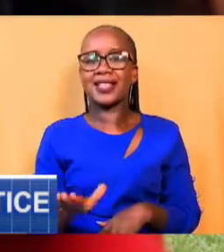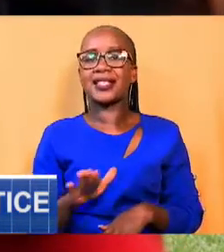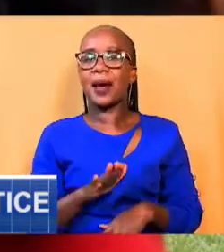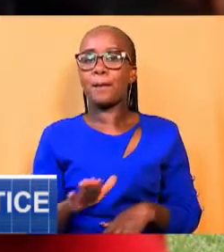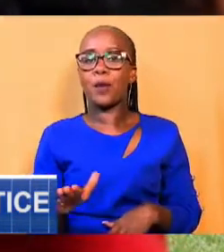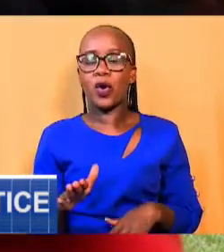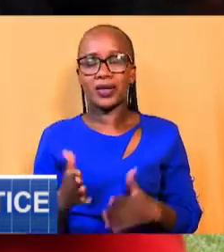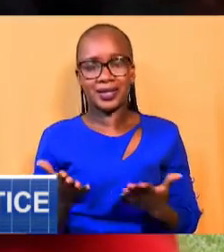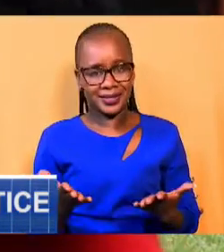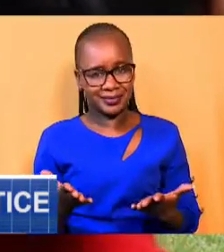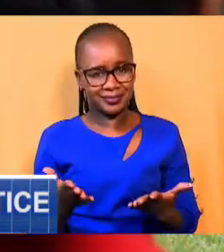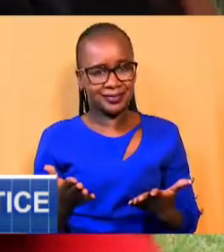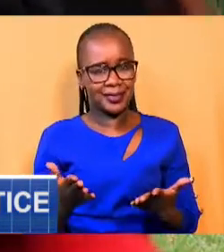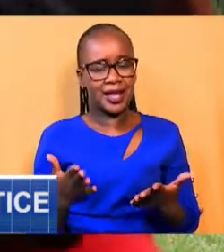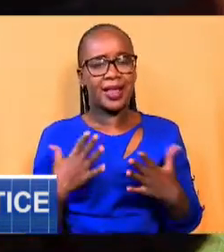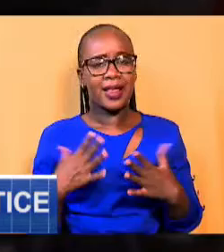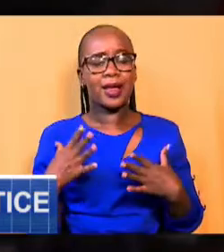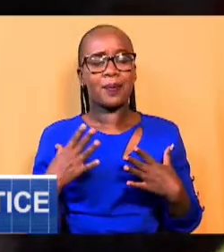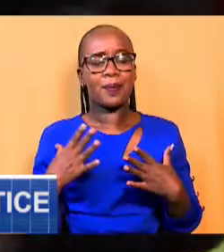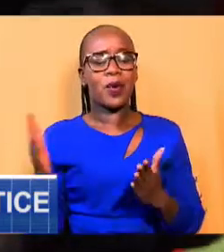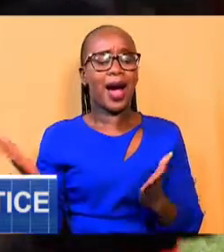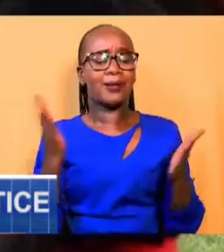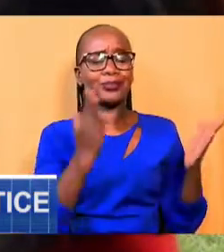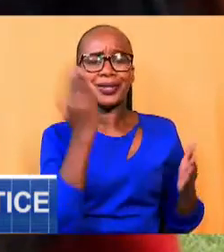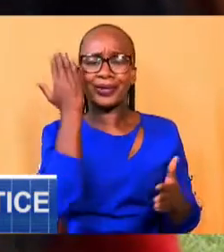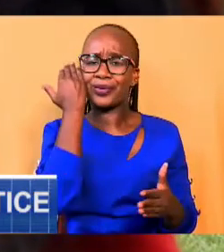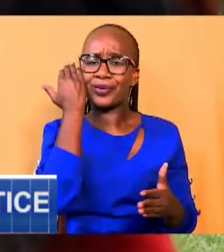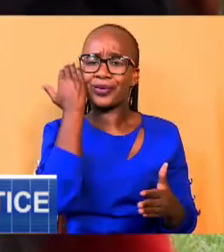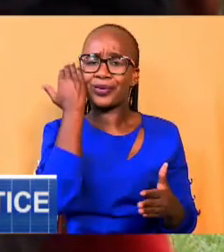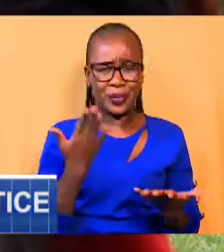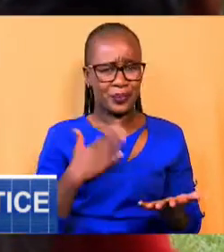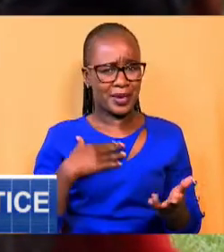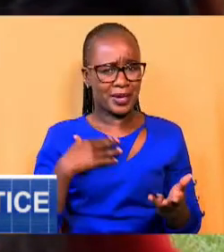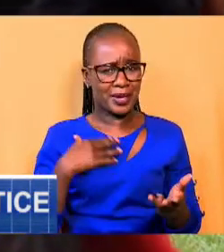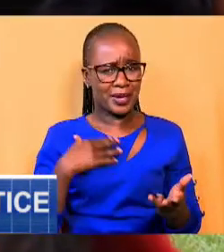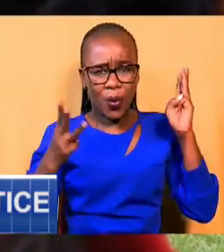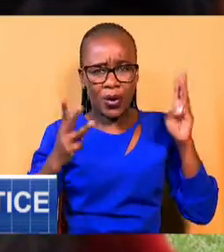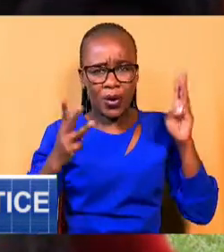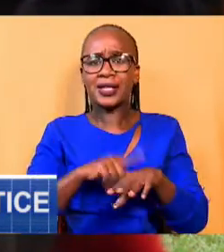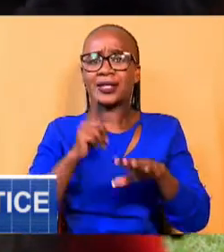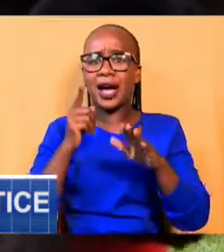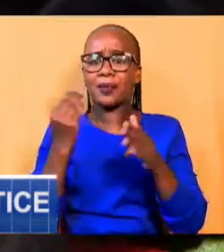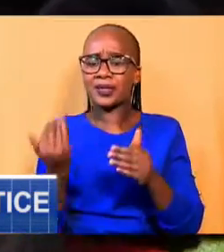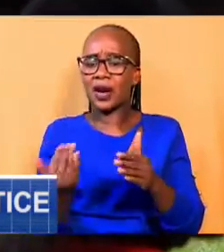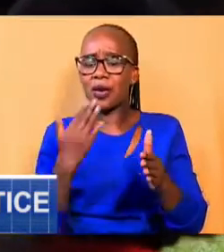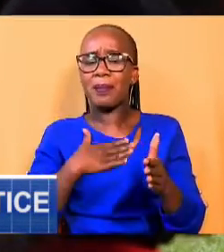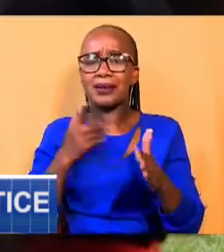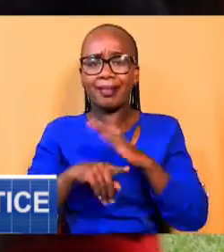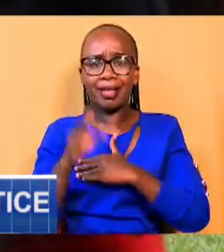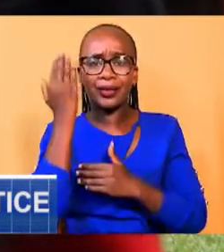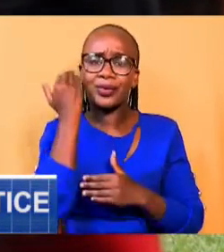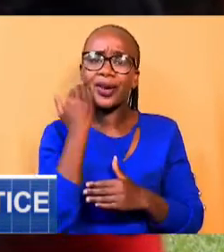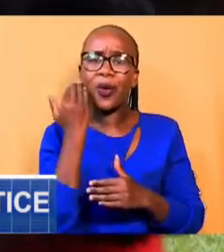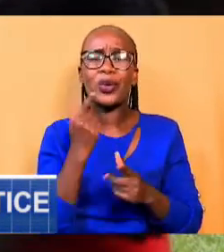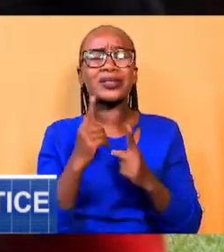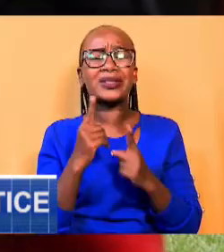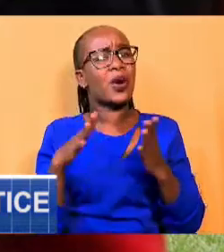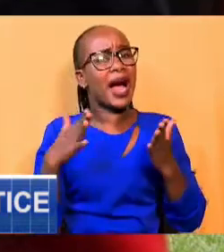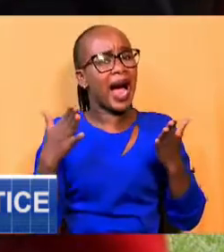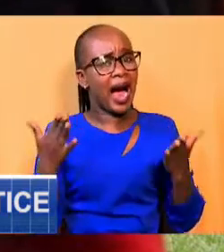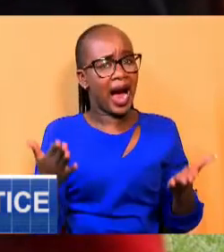asubuhi naambiwa watu wanapelekwa kwa koti, nashindwa sasa mtoto wangu akipelekwa kwa koti ataenda kusema